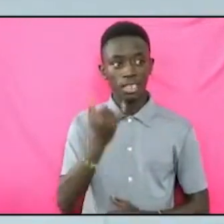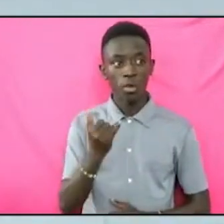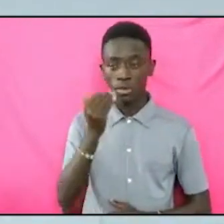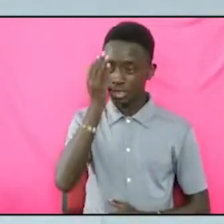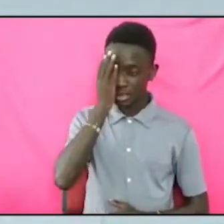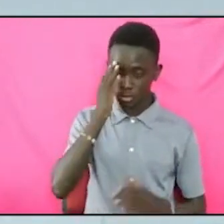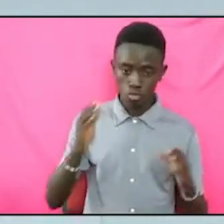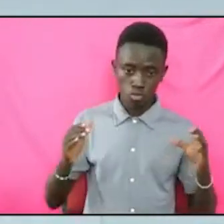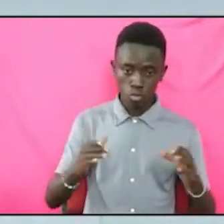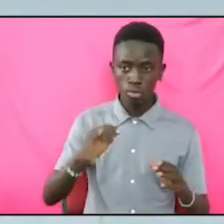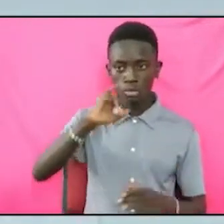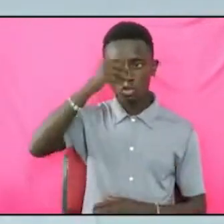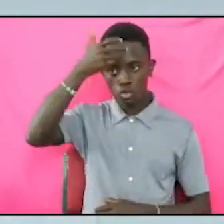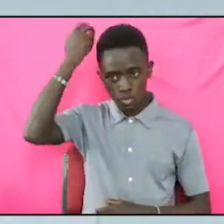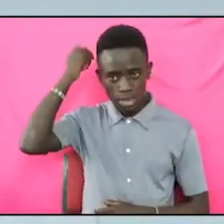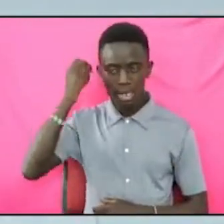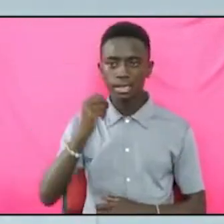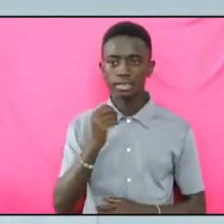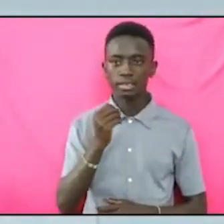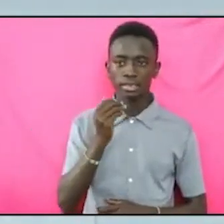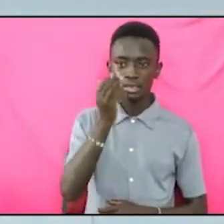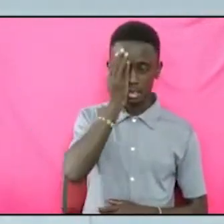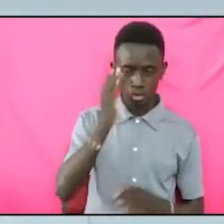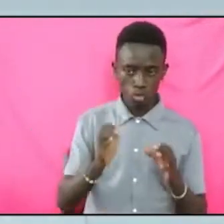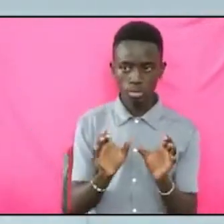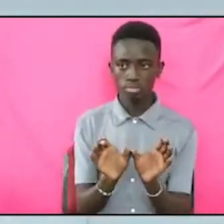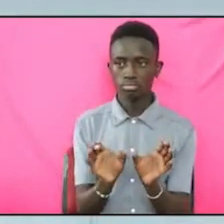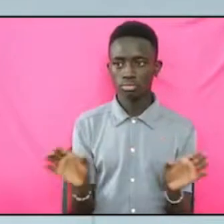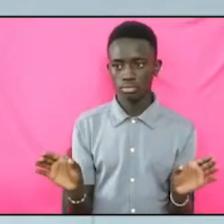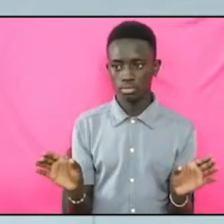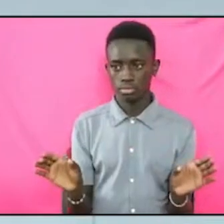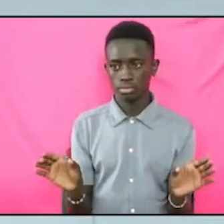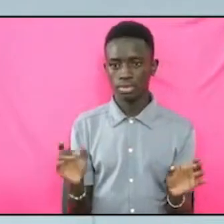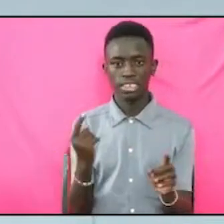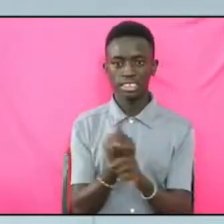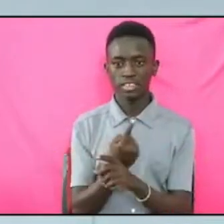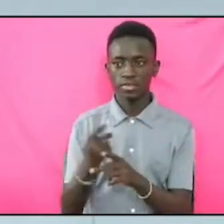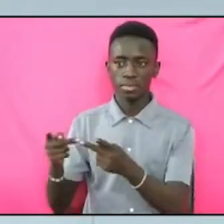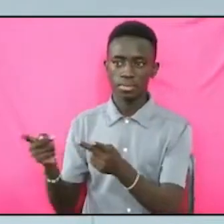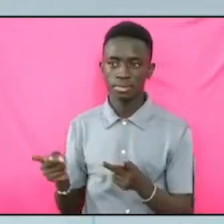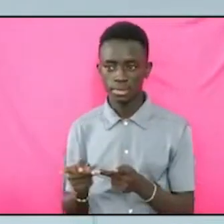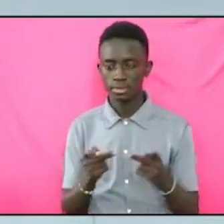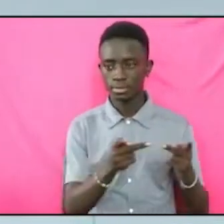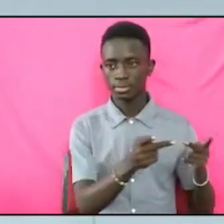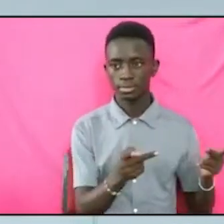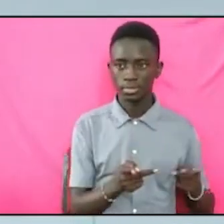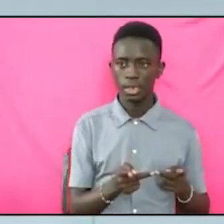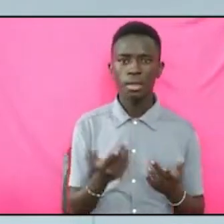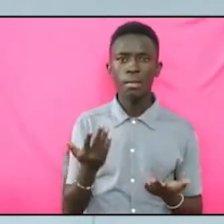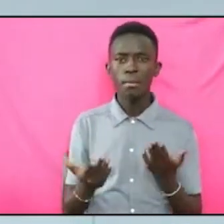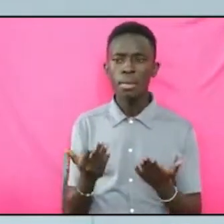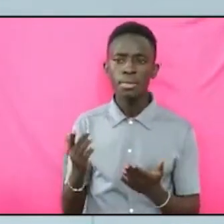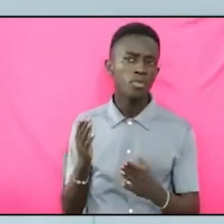separate, Judah and Israel had separated or existed as separate kingdoms for around 80 years by now.